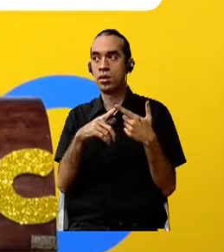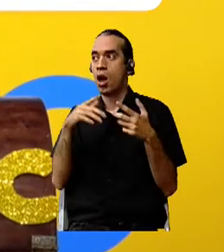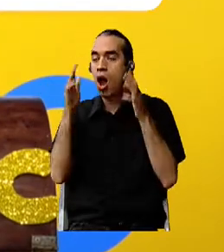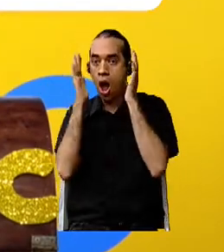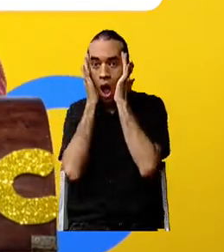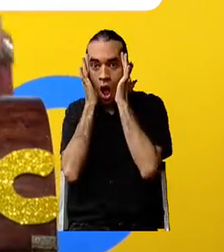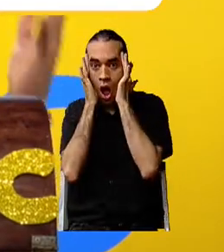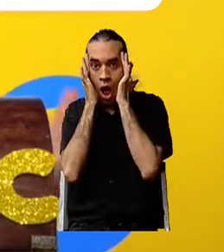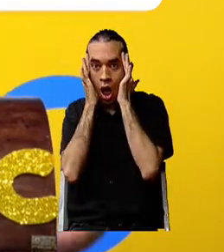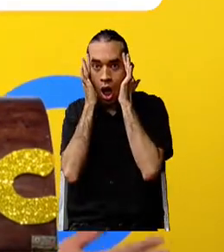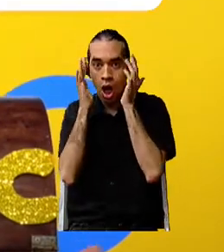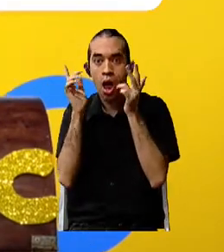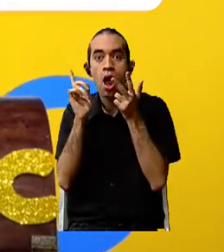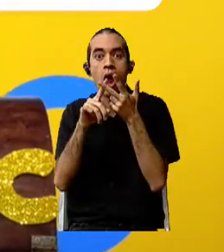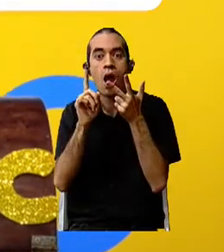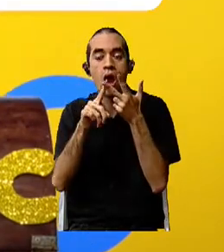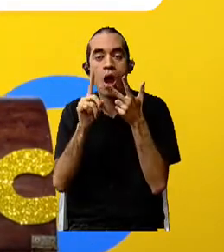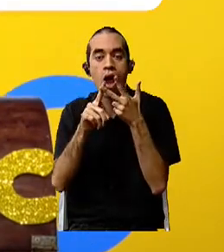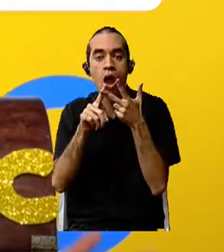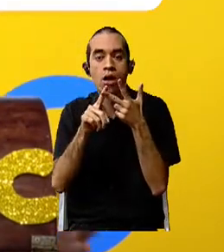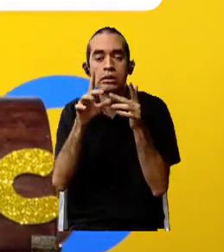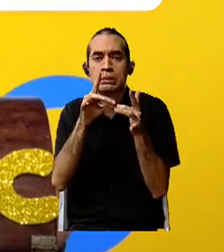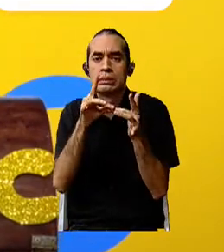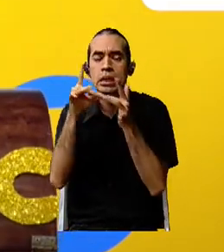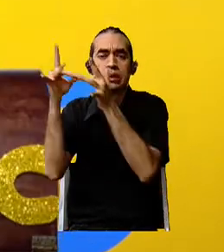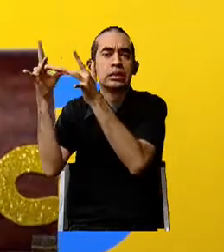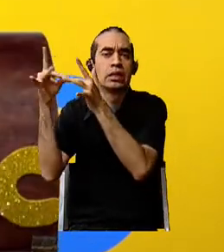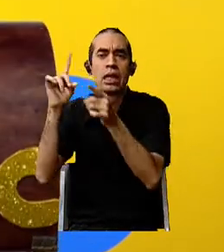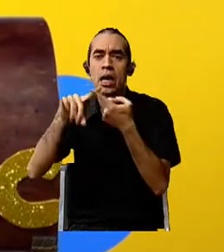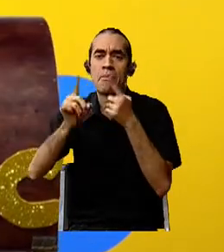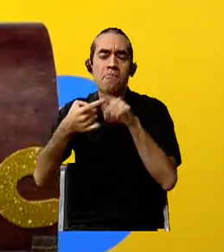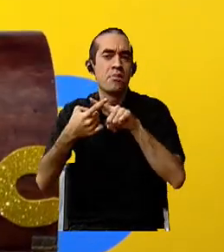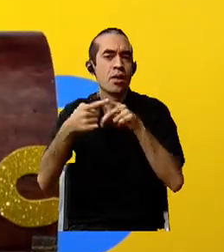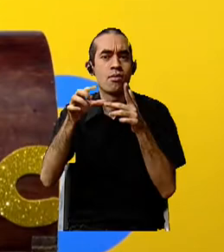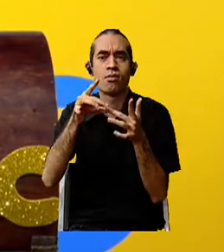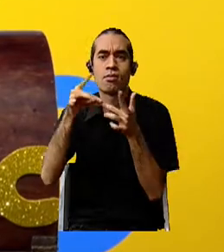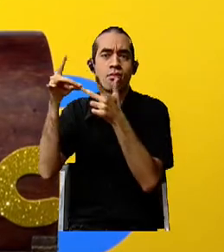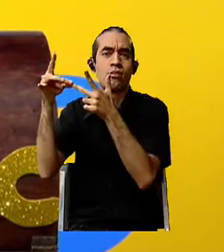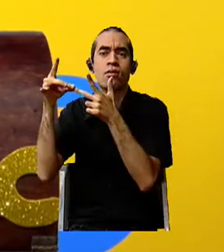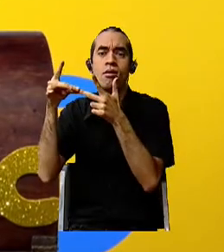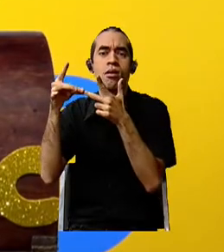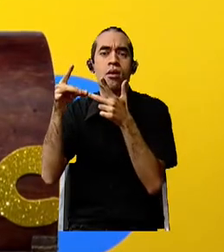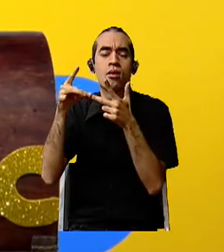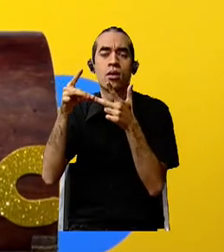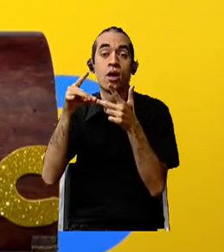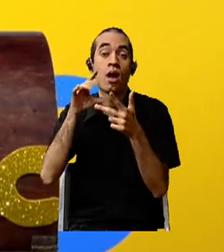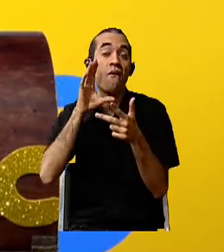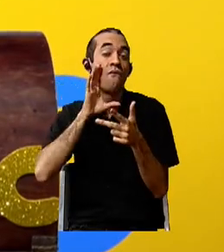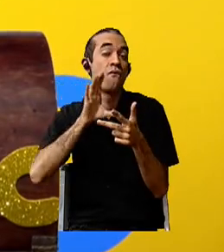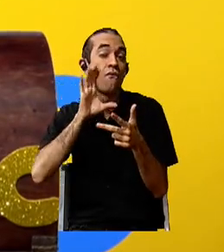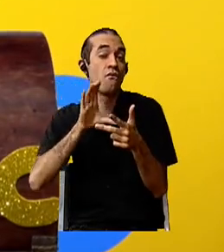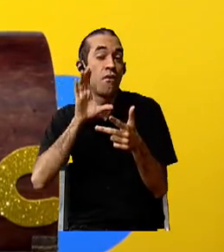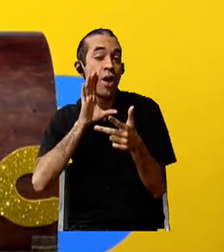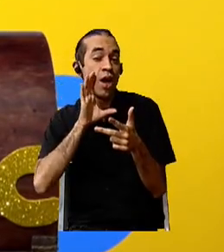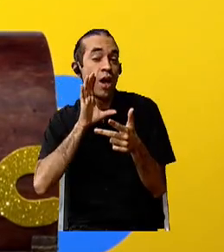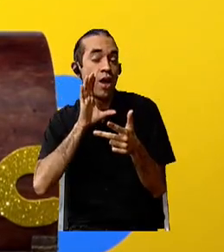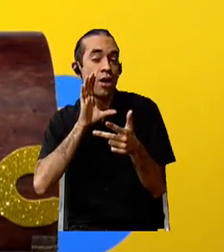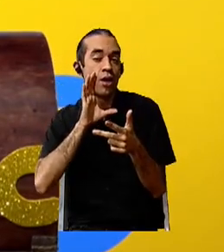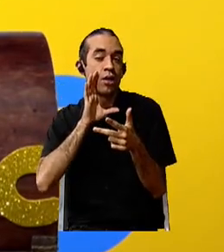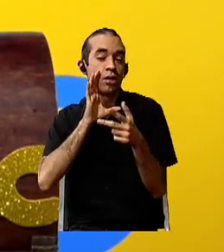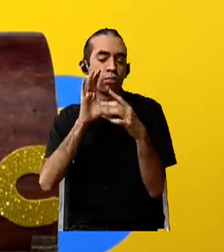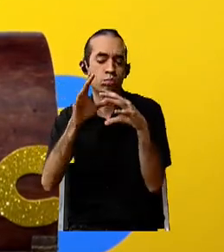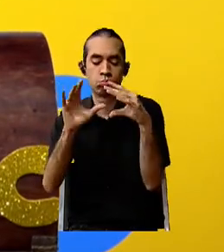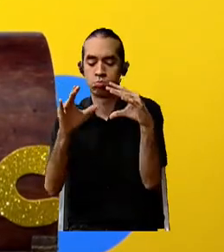my goodness. We have a very special friend today. It is brown color. It is